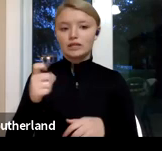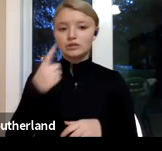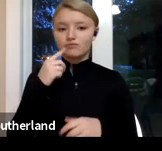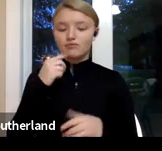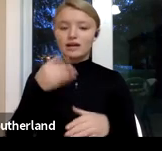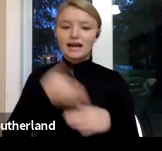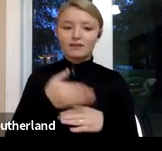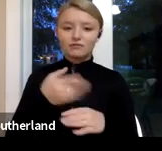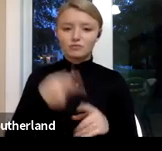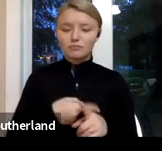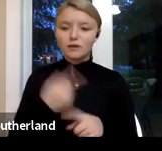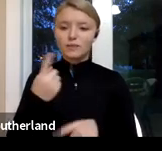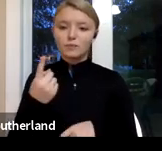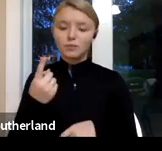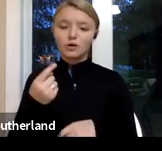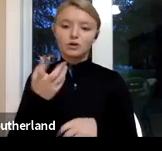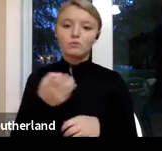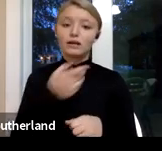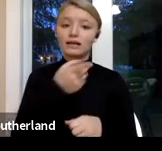kit. Then you actually